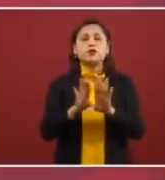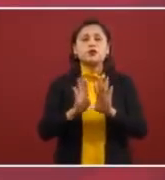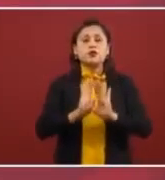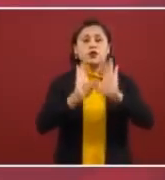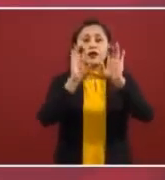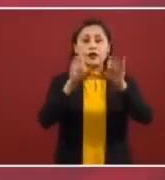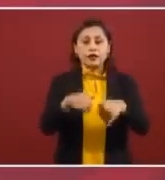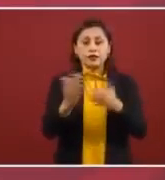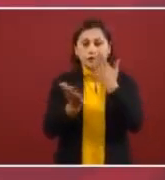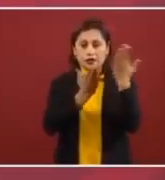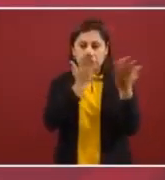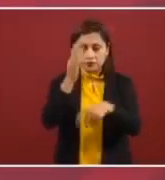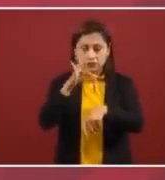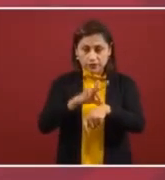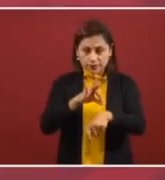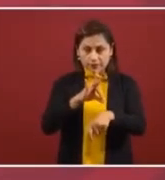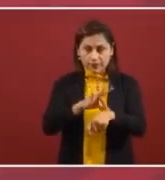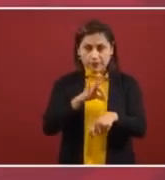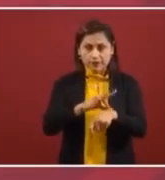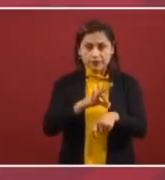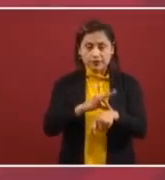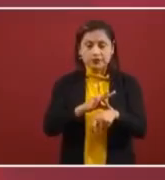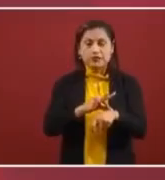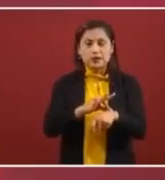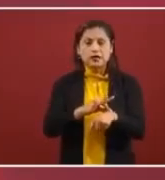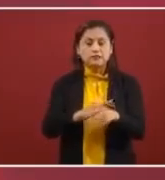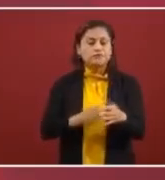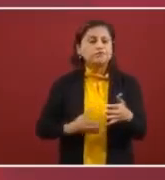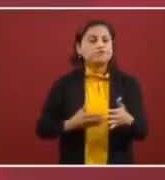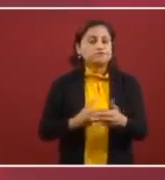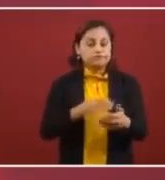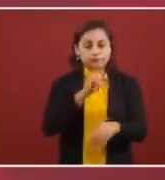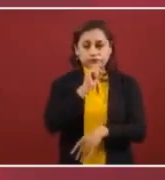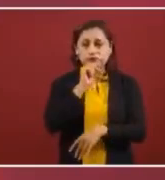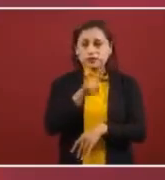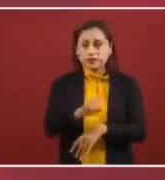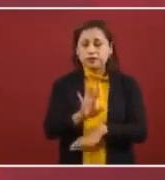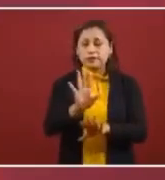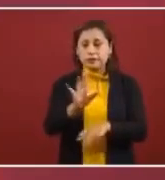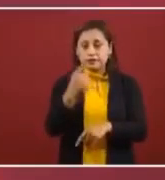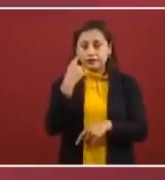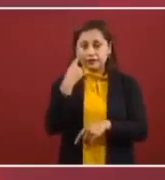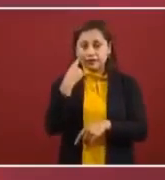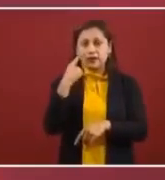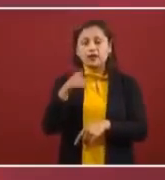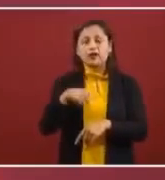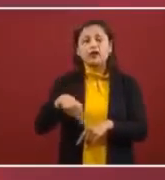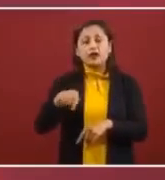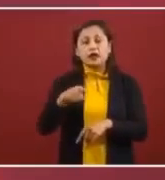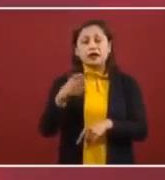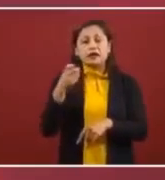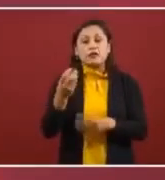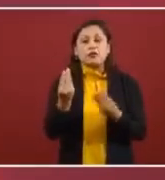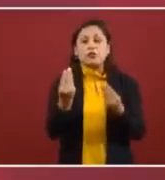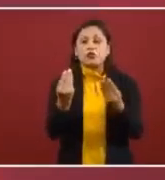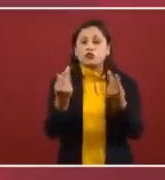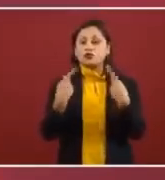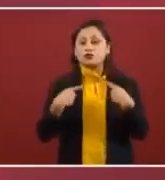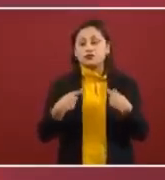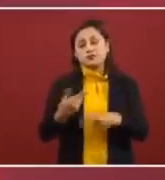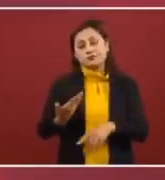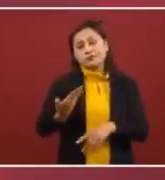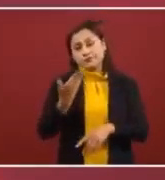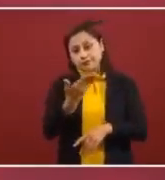to purposely make people fail. And so now they're going to be checking to see if people actually have the